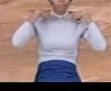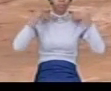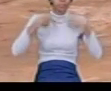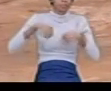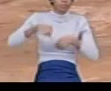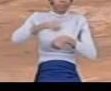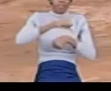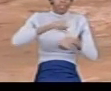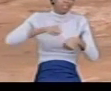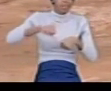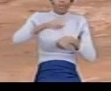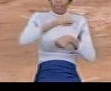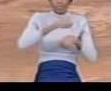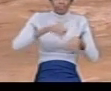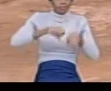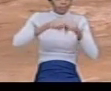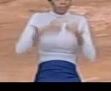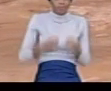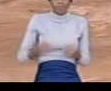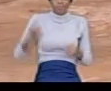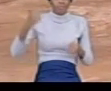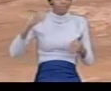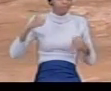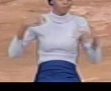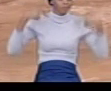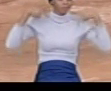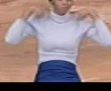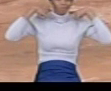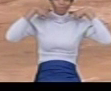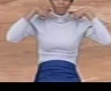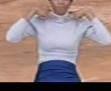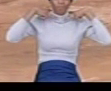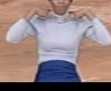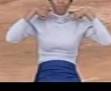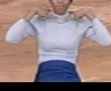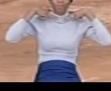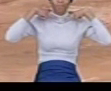the yoke. Anointing breaks the